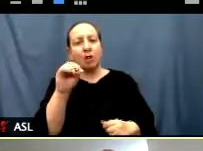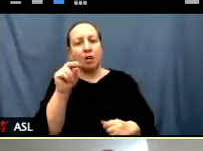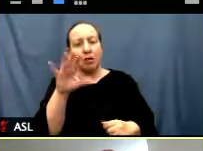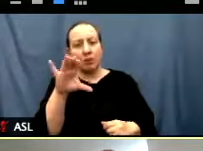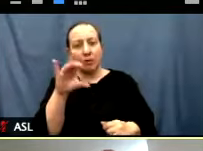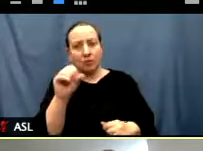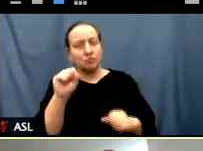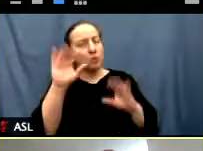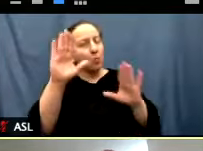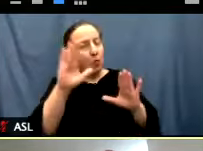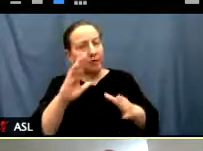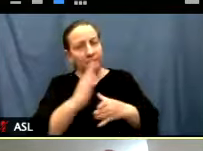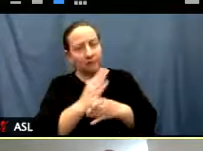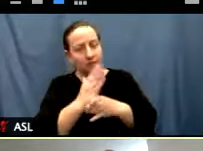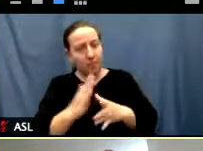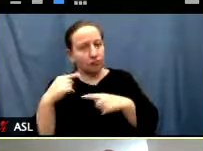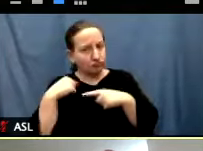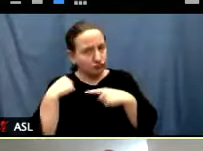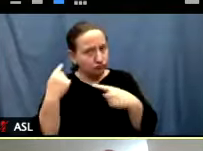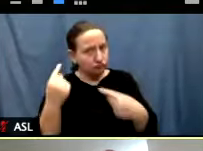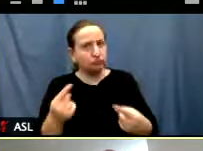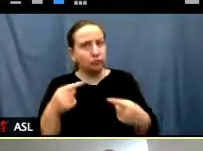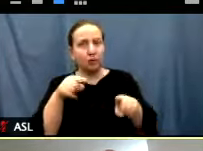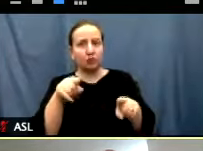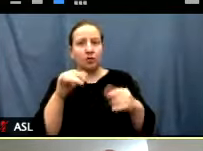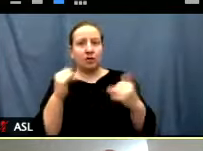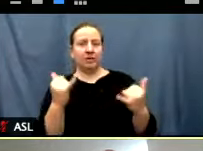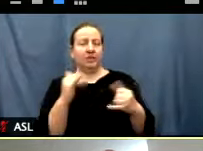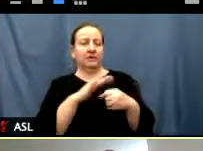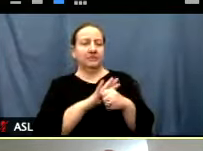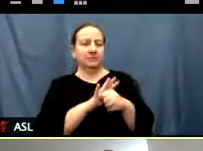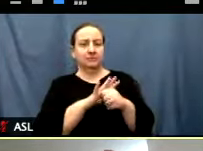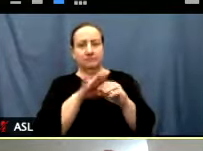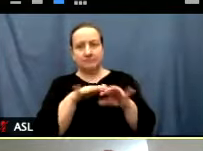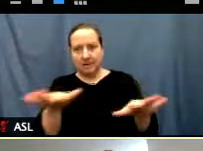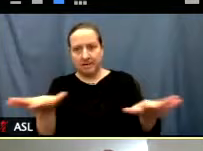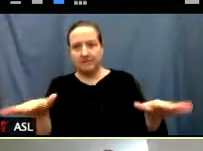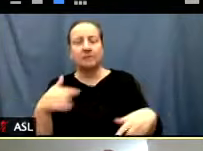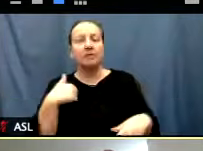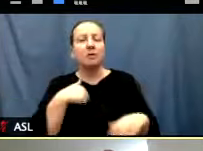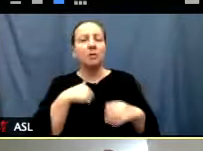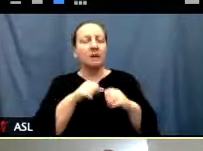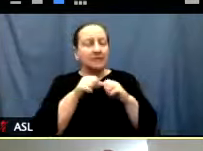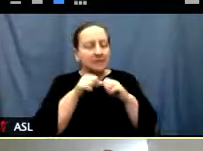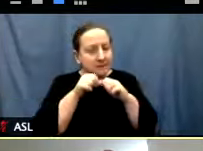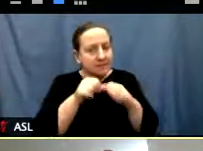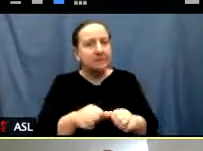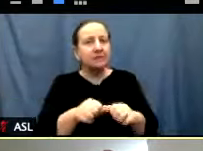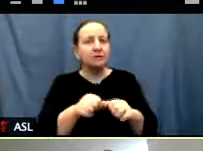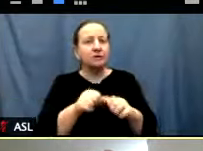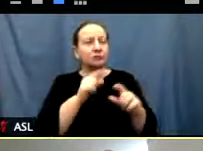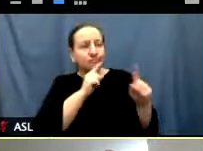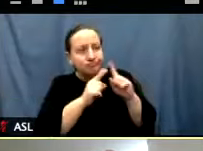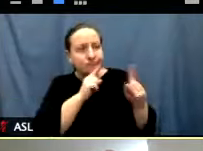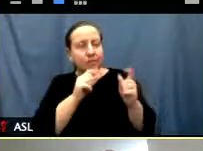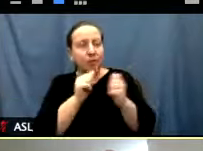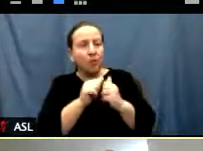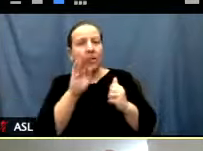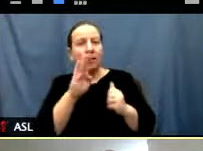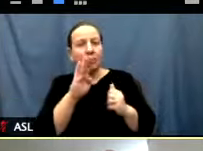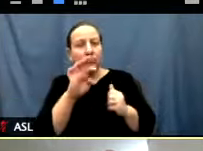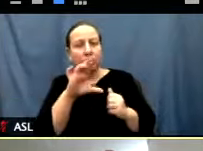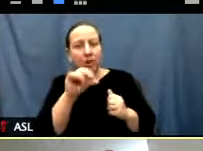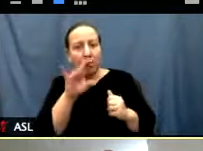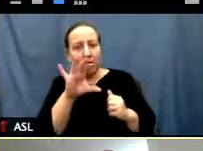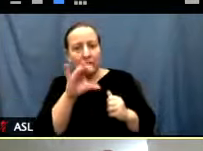wonderful partners throughout the course of this pandemic. We continue to be in conversations with the Broncos to make sure